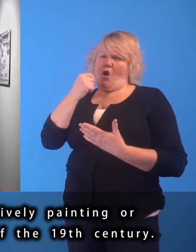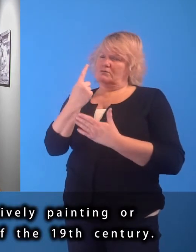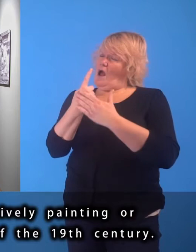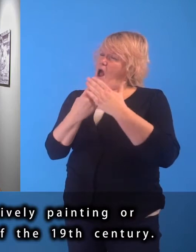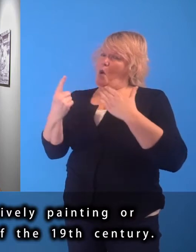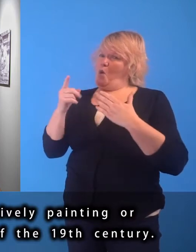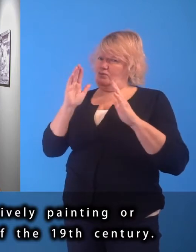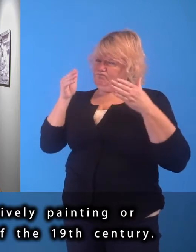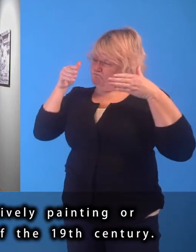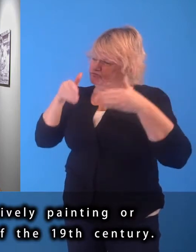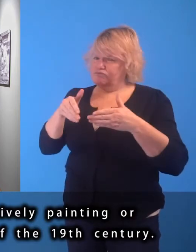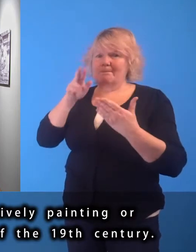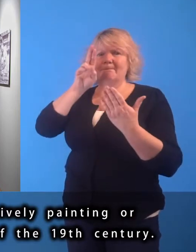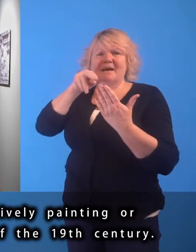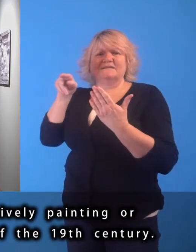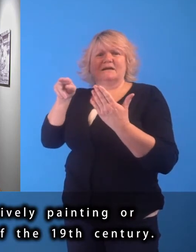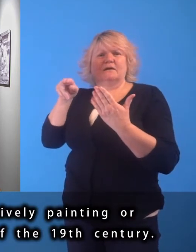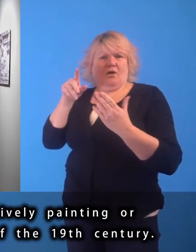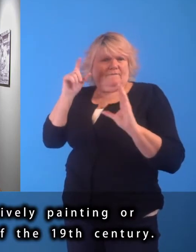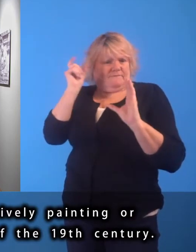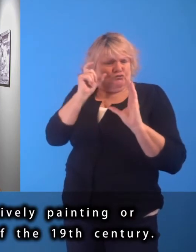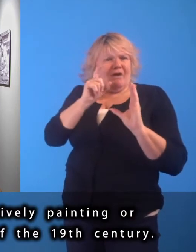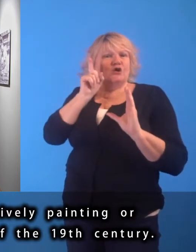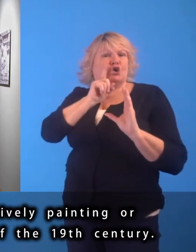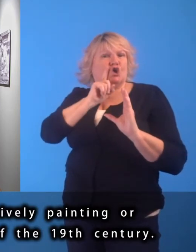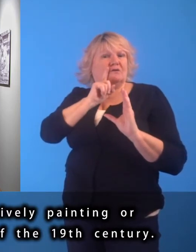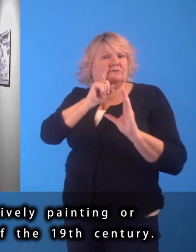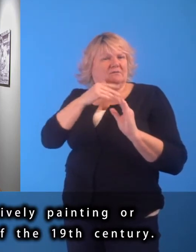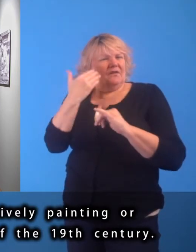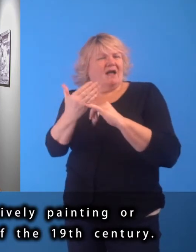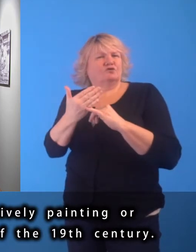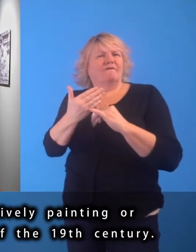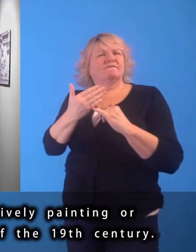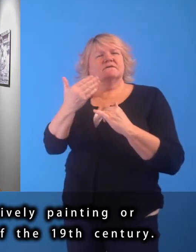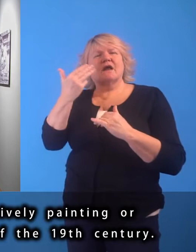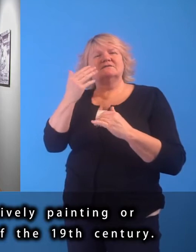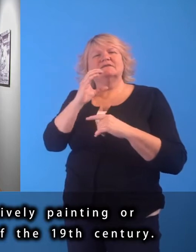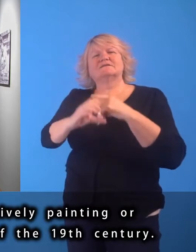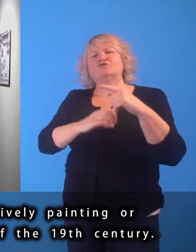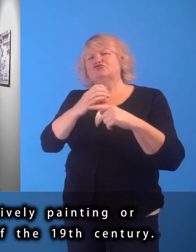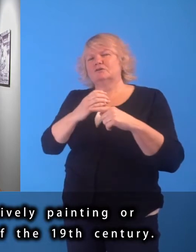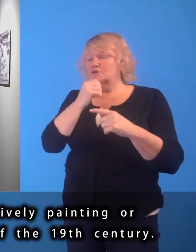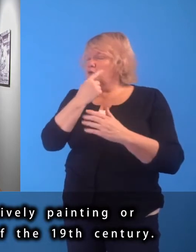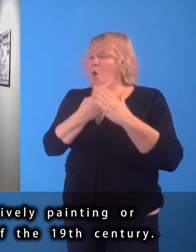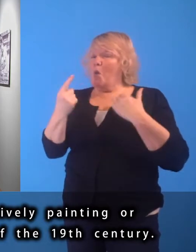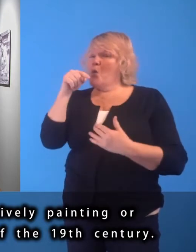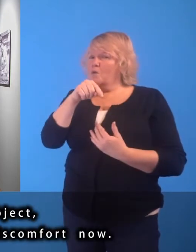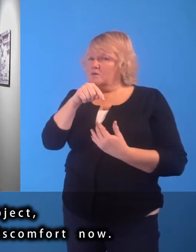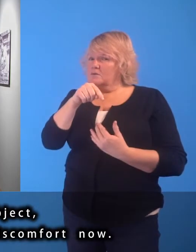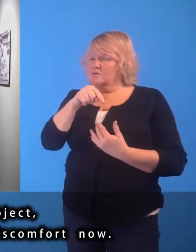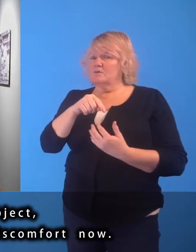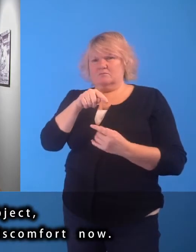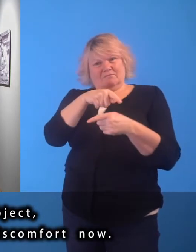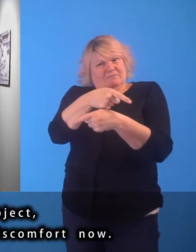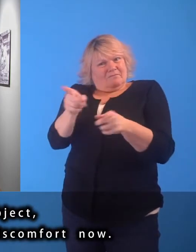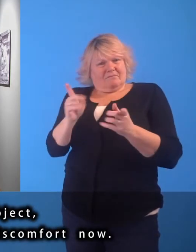Hornel was not alone in extensively painting or photographing girls at the end of the 19th century.